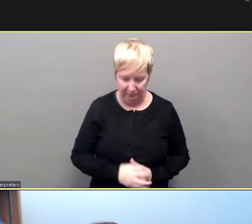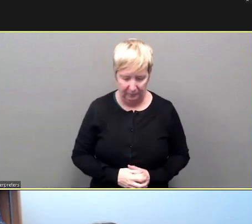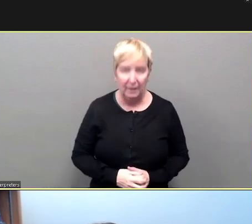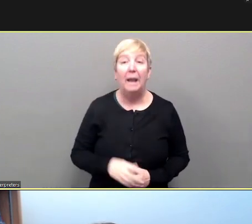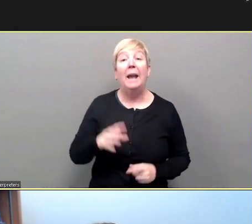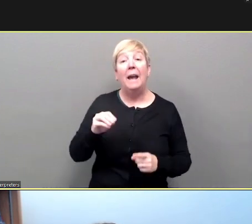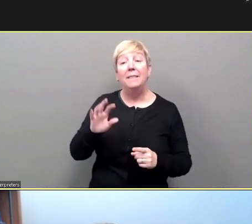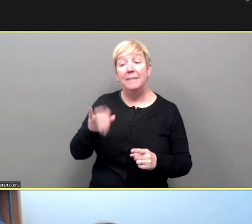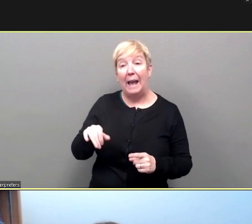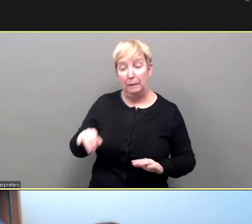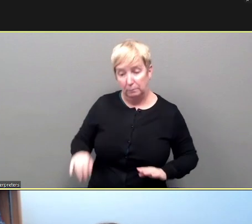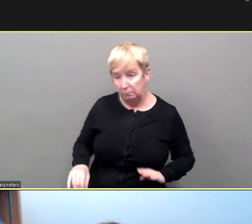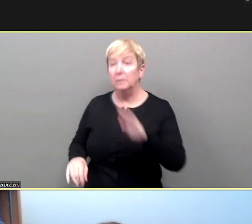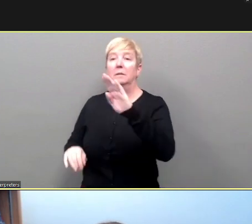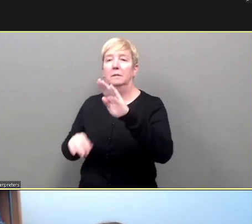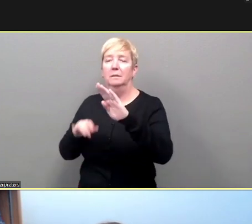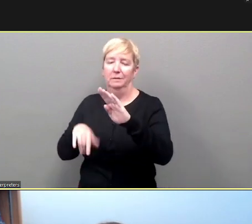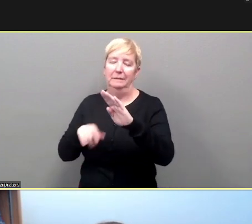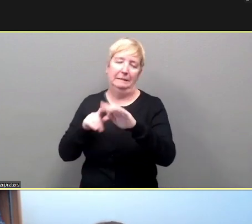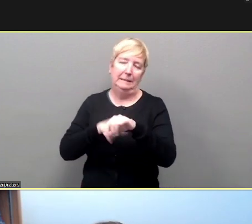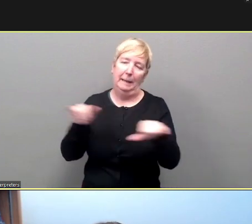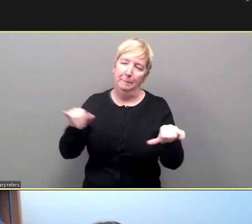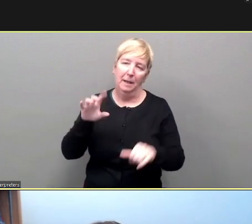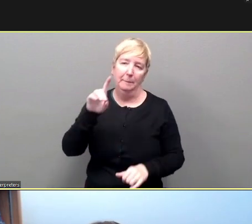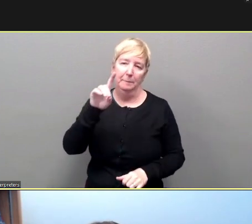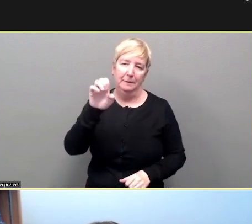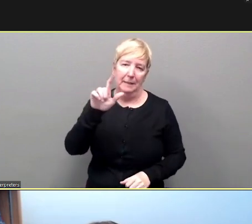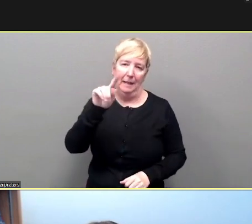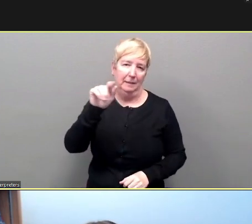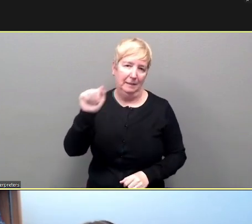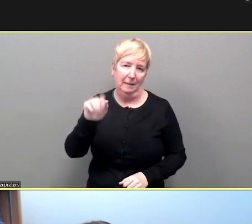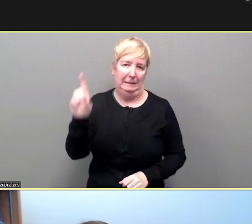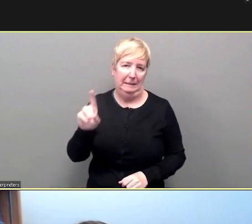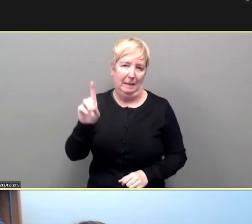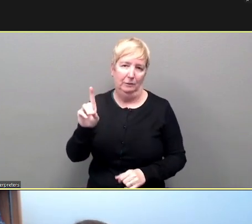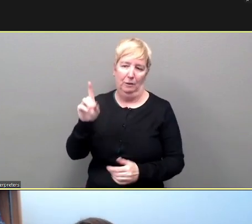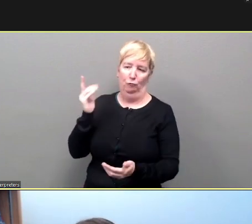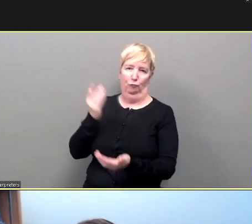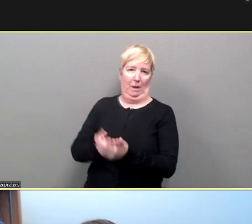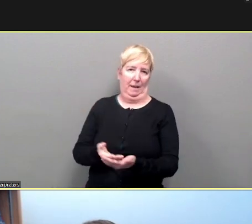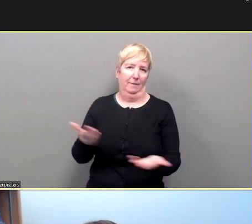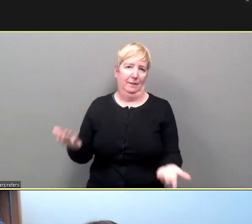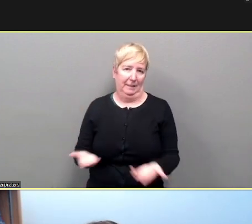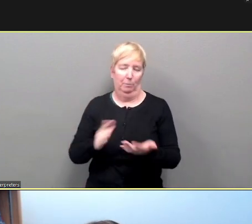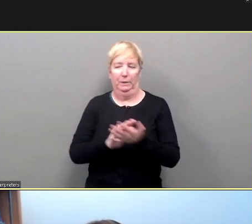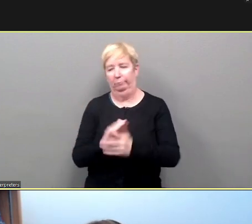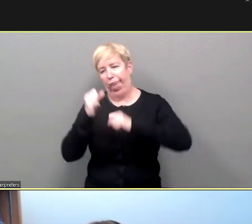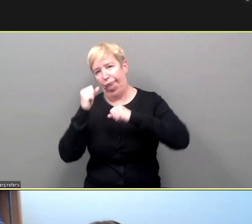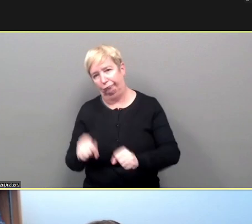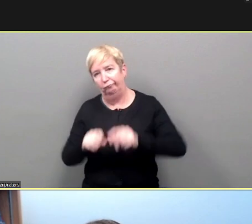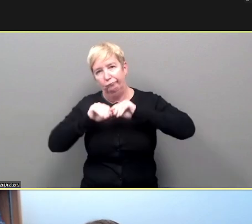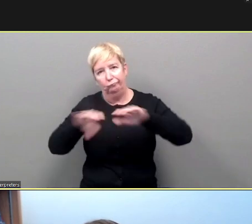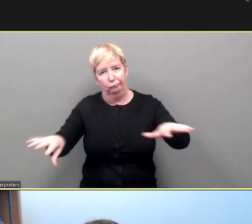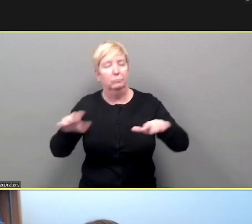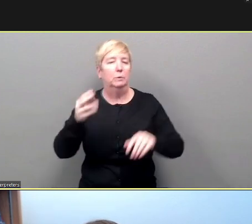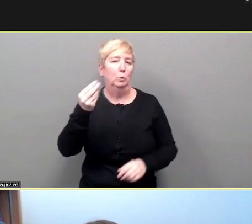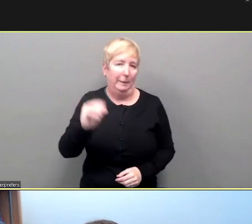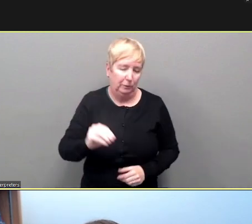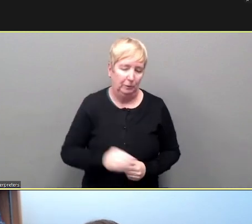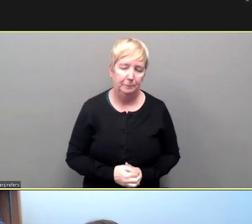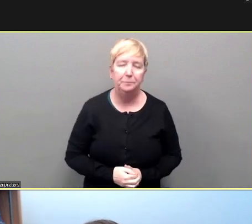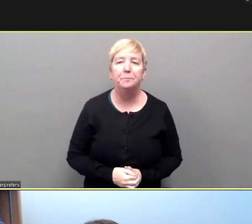Delta variant becoming the dominant variant in New Mexico. Typically, we had been showing an